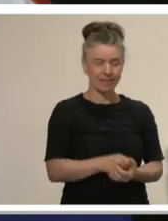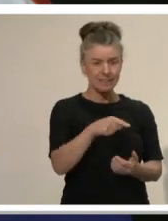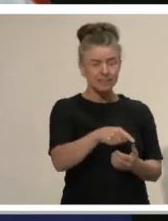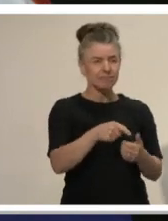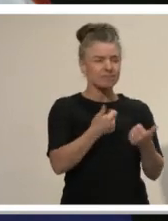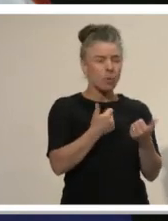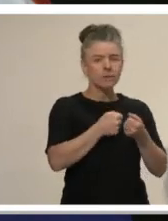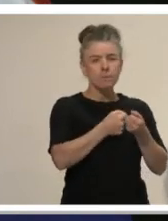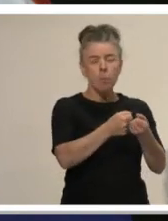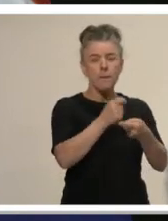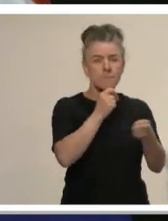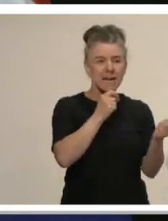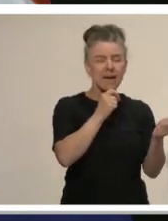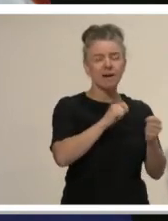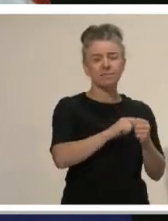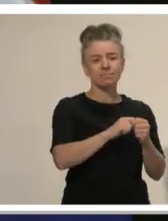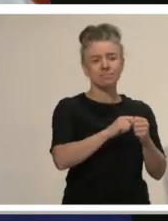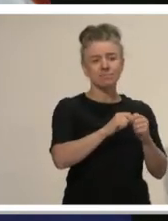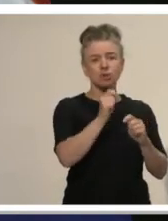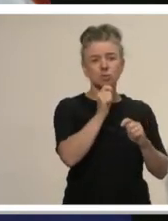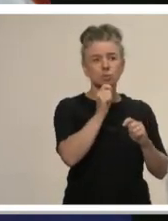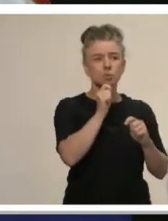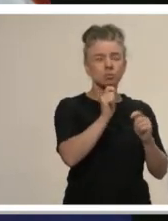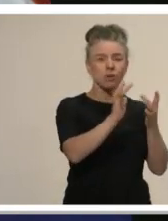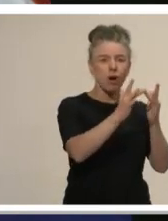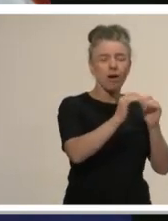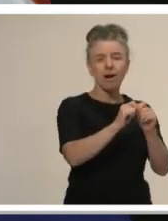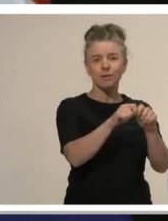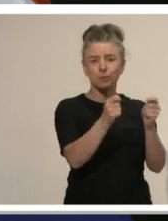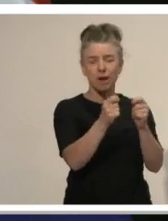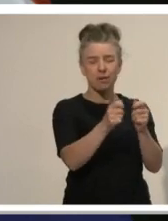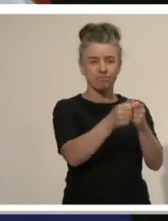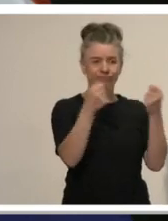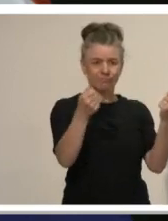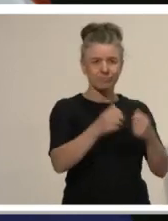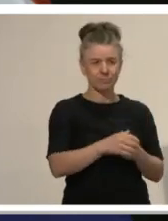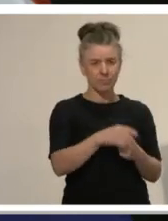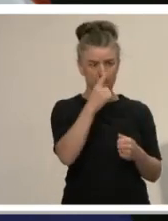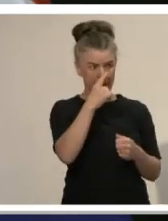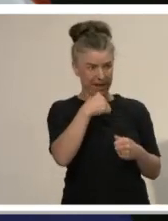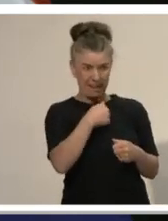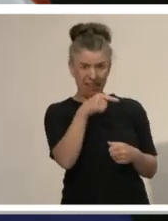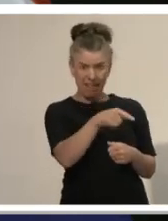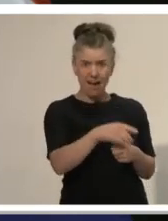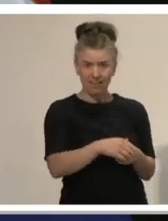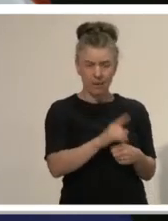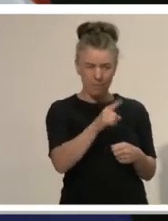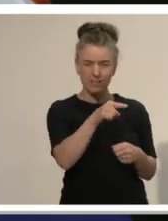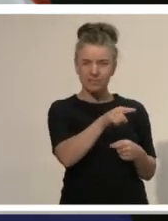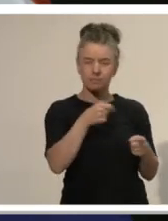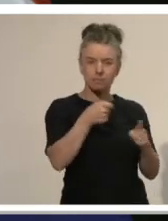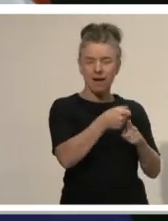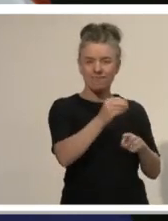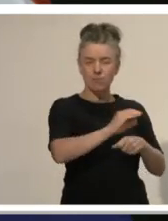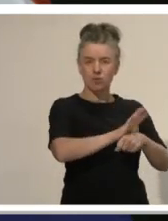broadcasting in the media, print journalism, things that people have been relying on but have been hit hard by COVID-19. This first package, though,